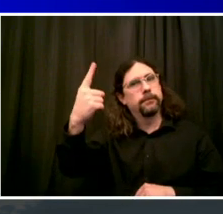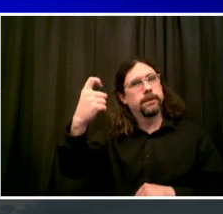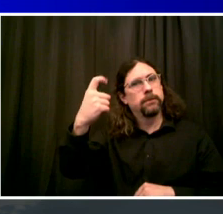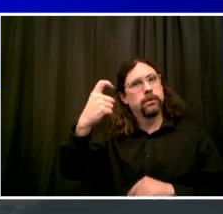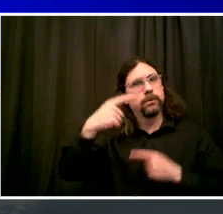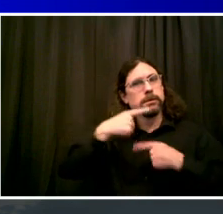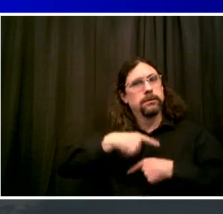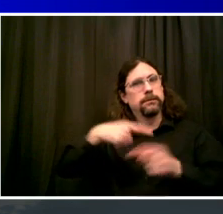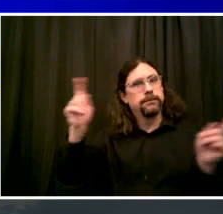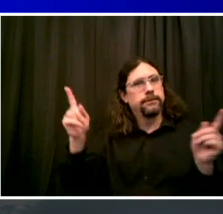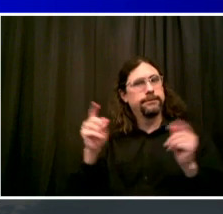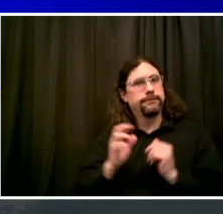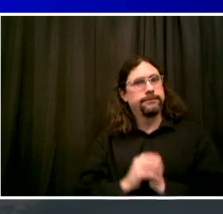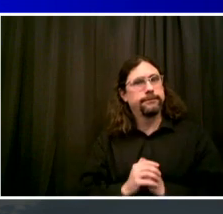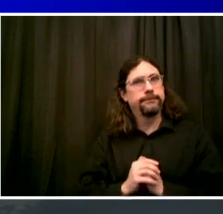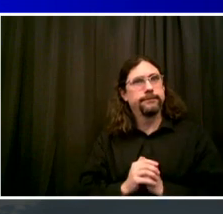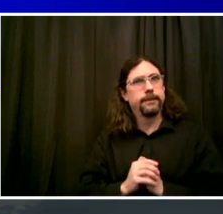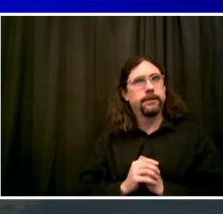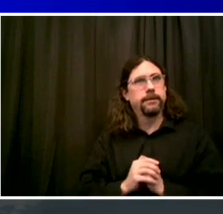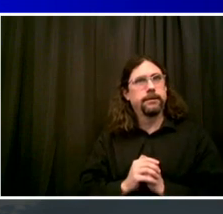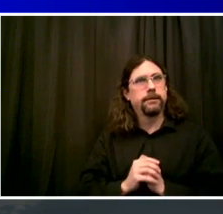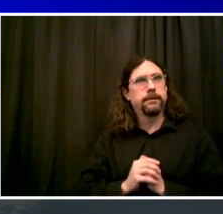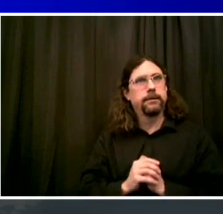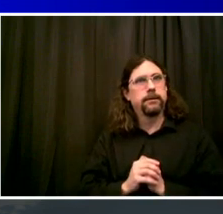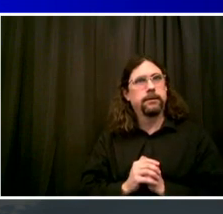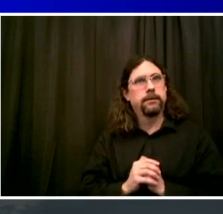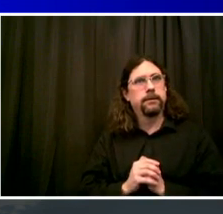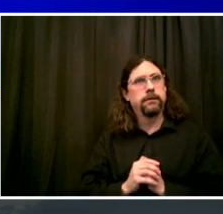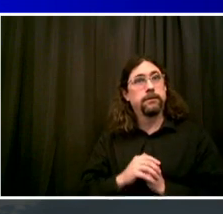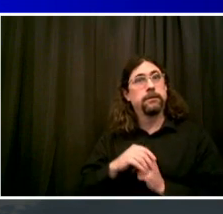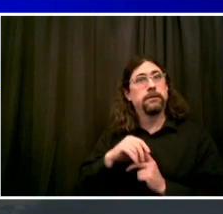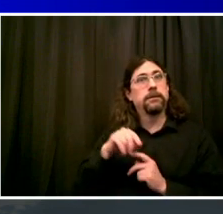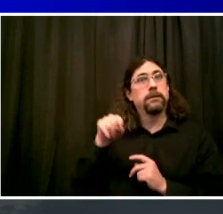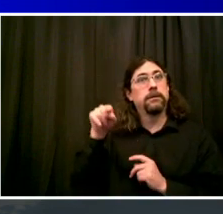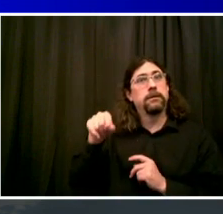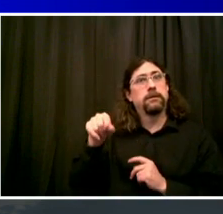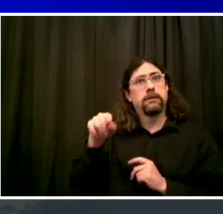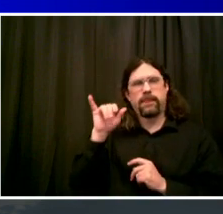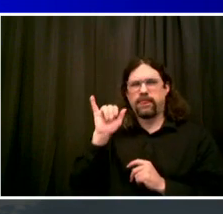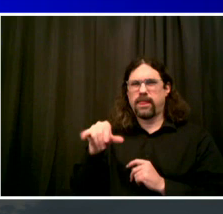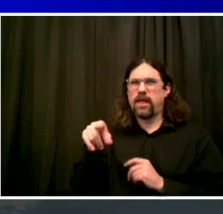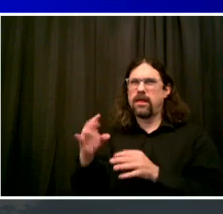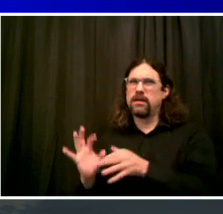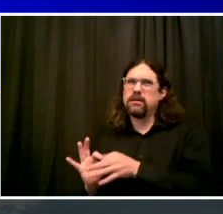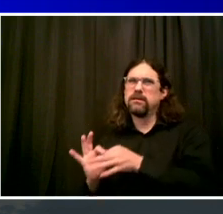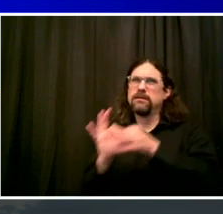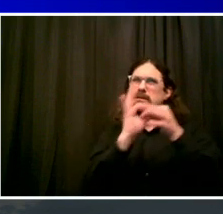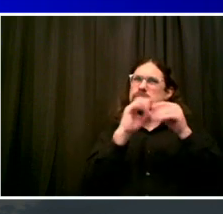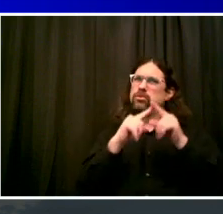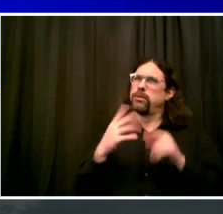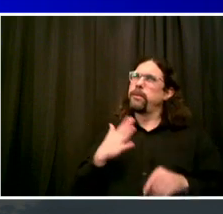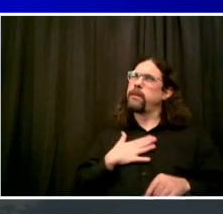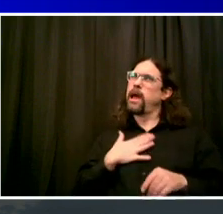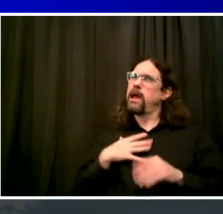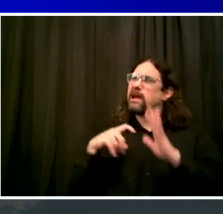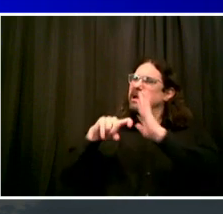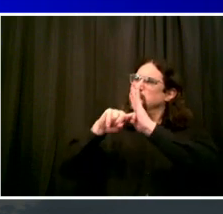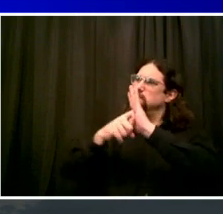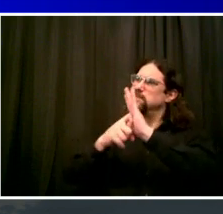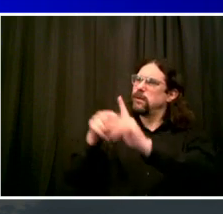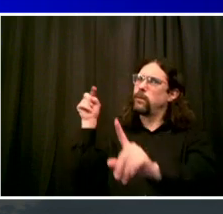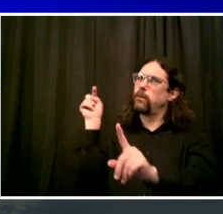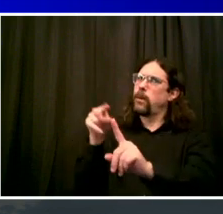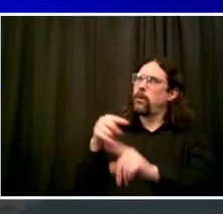the big points that we've been talking about over these last weeks, which is the fact that this disease has laid